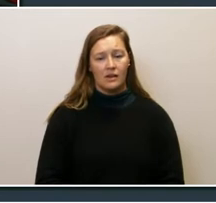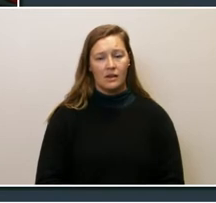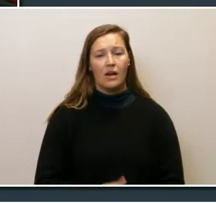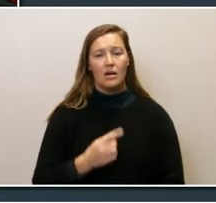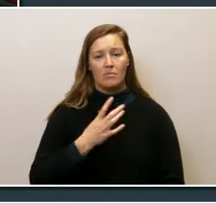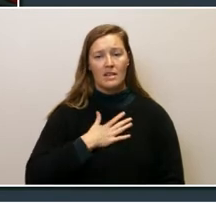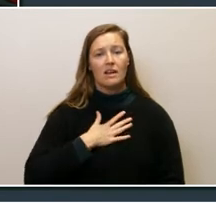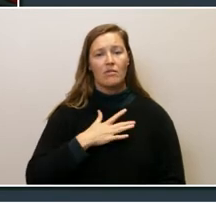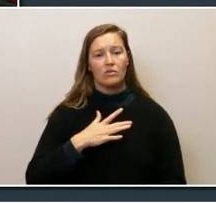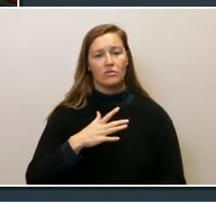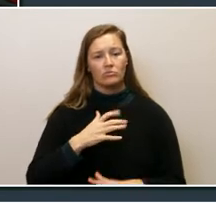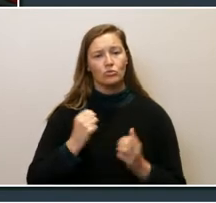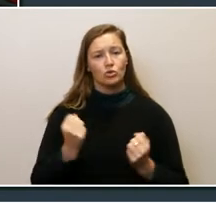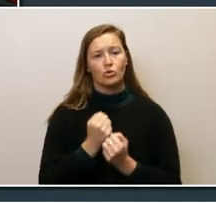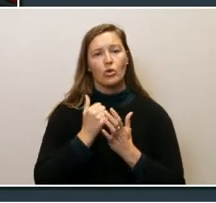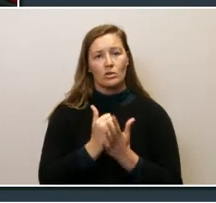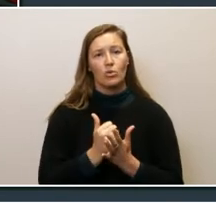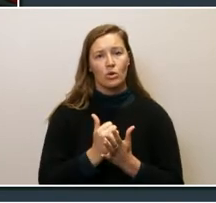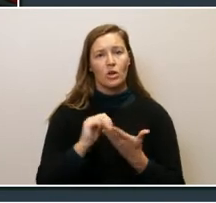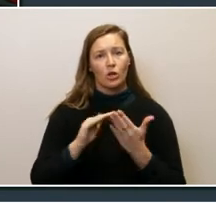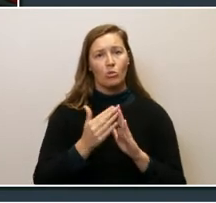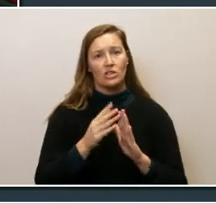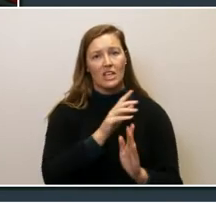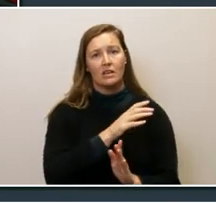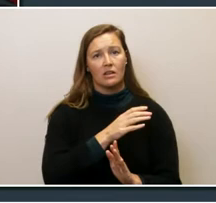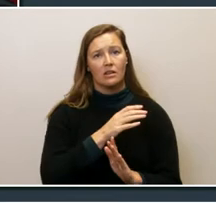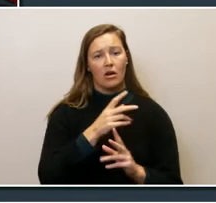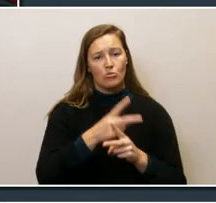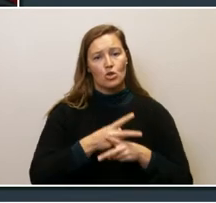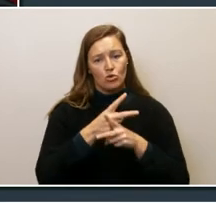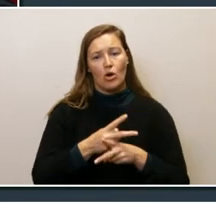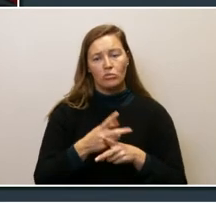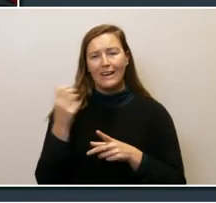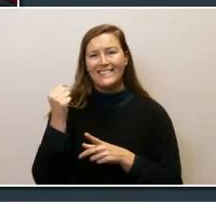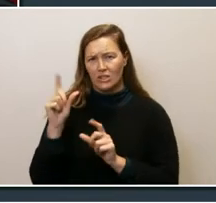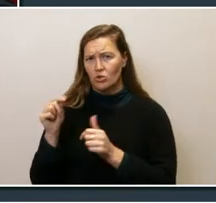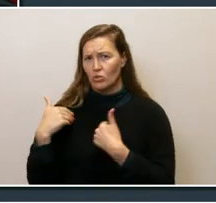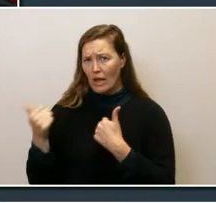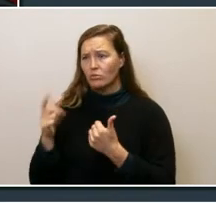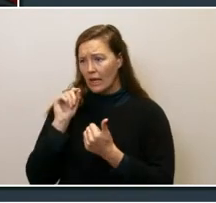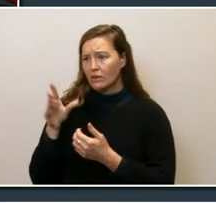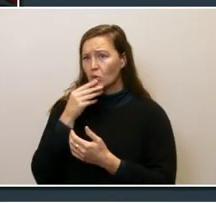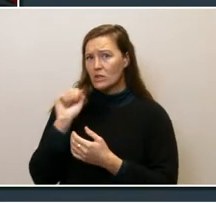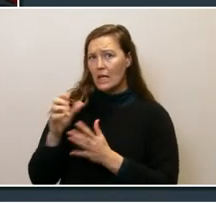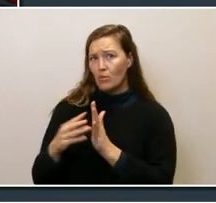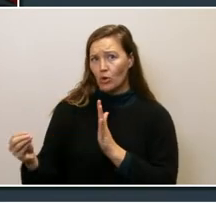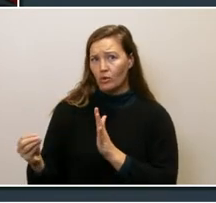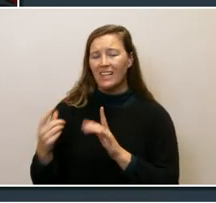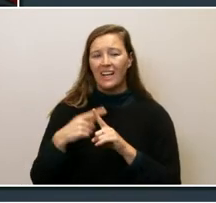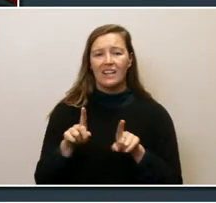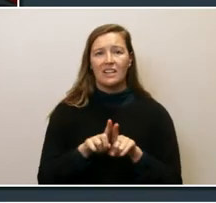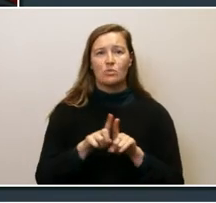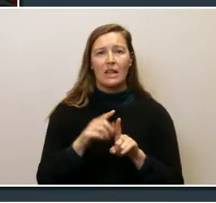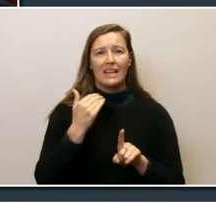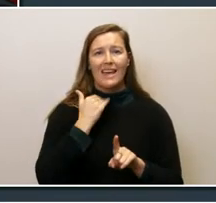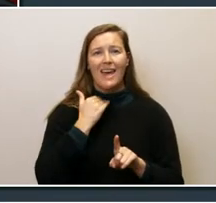patrols. I'm a huge believer in community patrols. Hastings has been doing this well. There's a model there. We don't need to reinvent the wheel. And gang patches again.